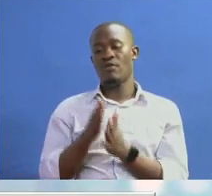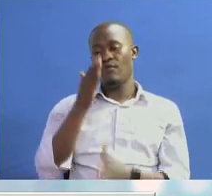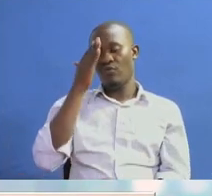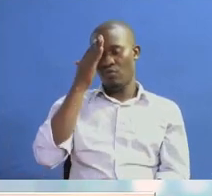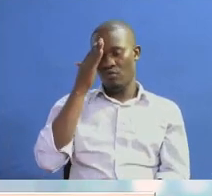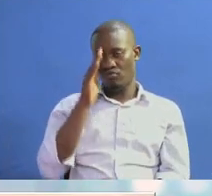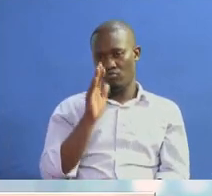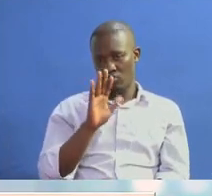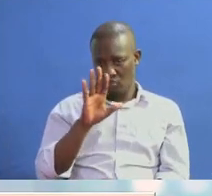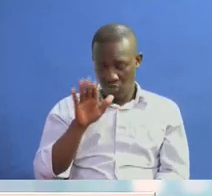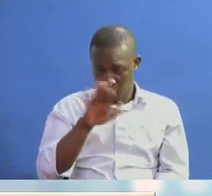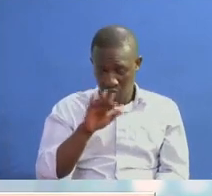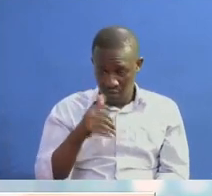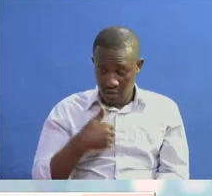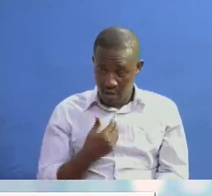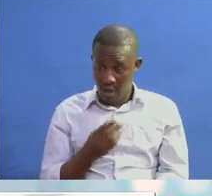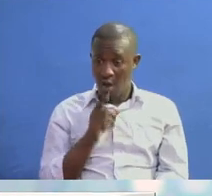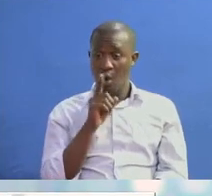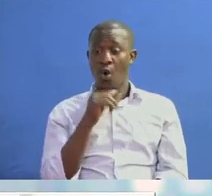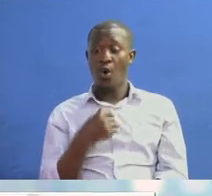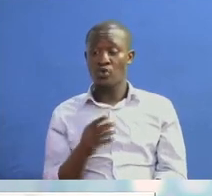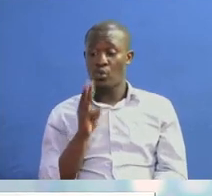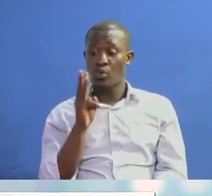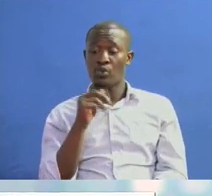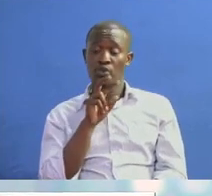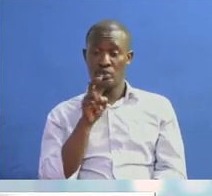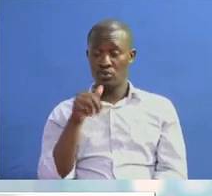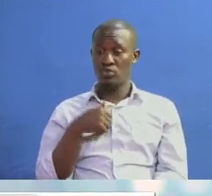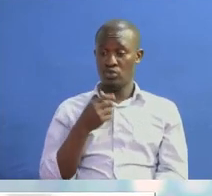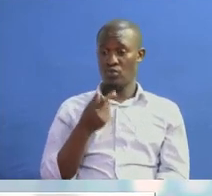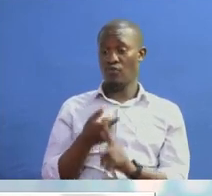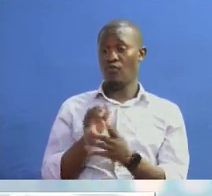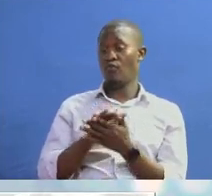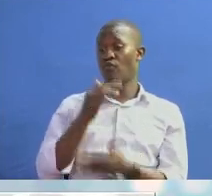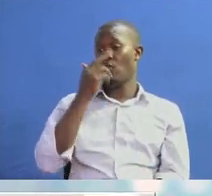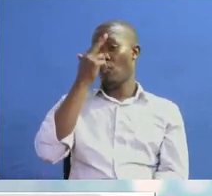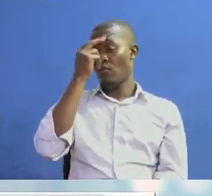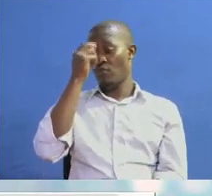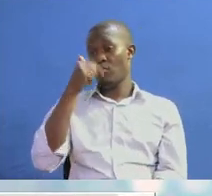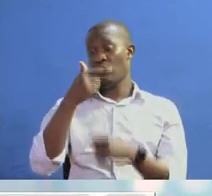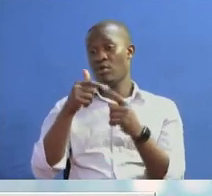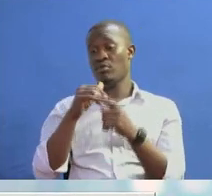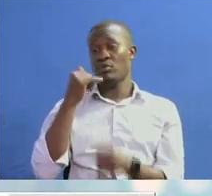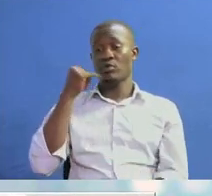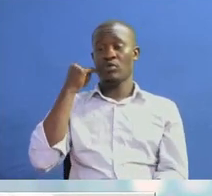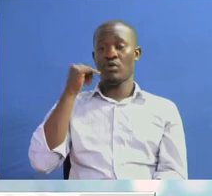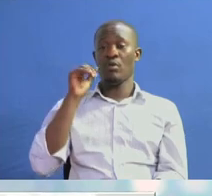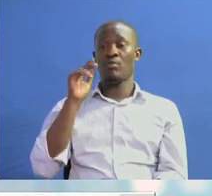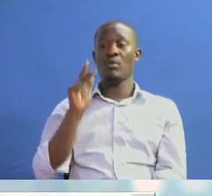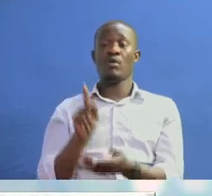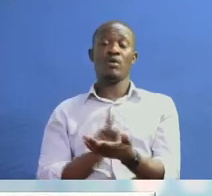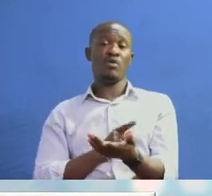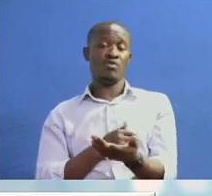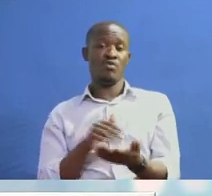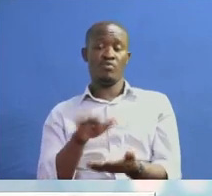a hot water spring mm-hmm. and you see me, Kaikai from Narok, coming to Nakuru, a Kikuyu place,